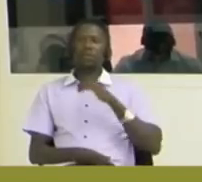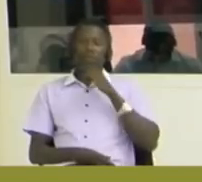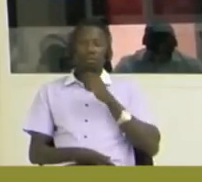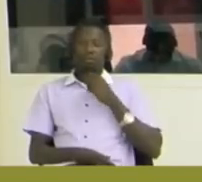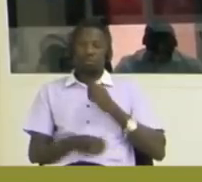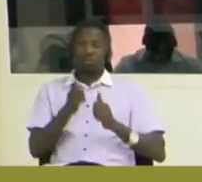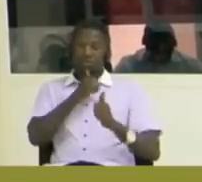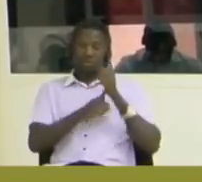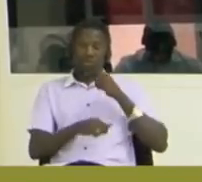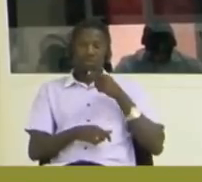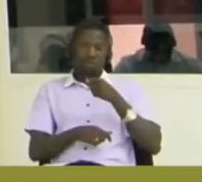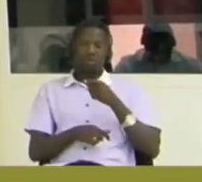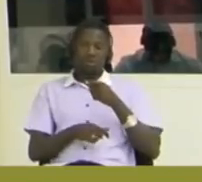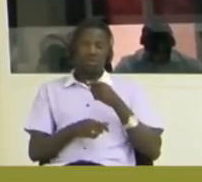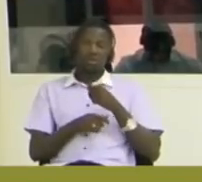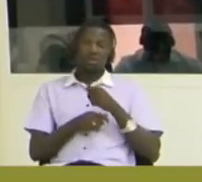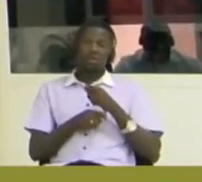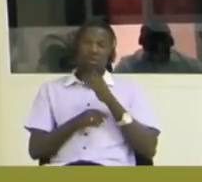this, all right?